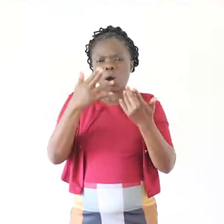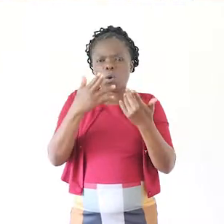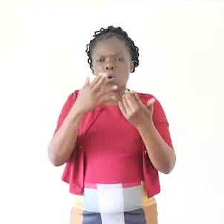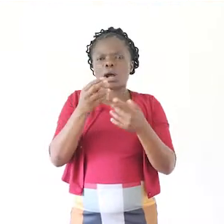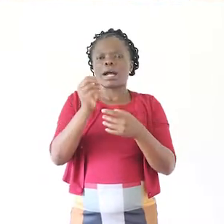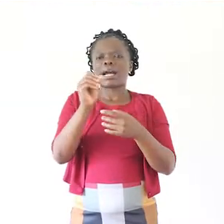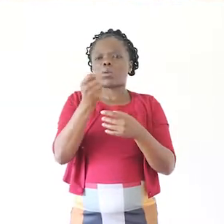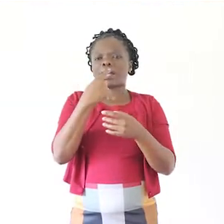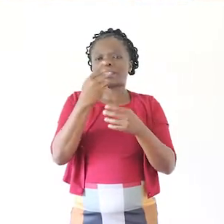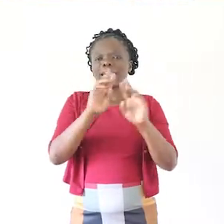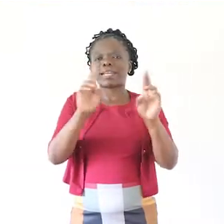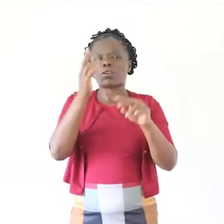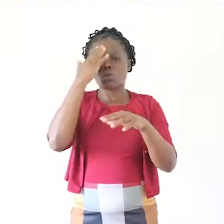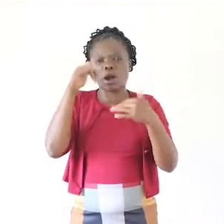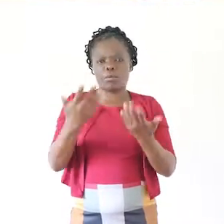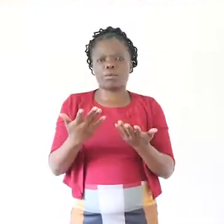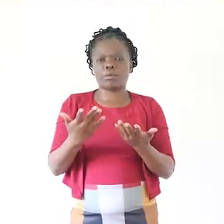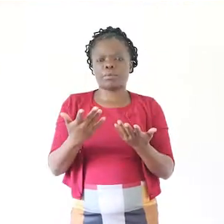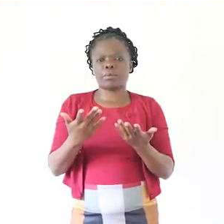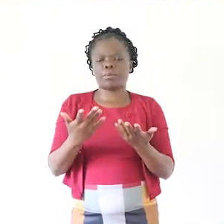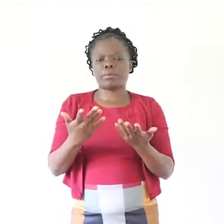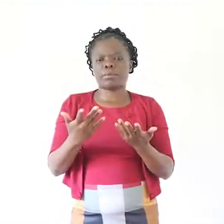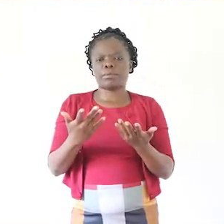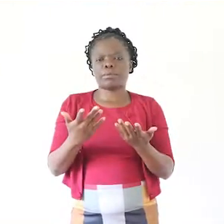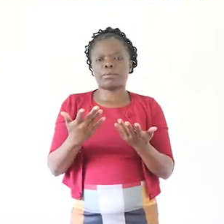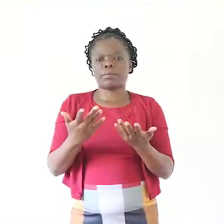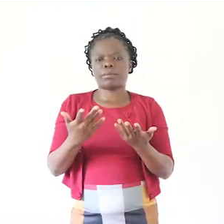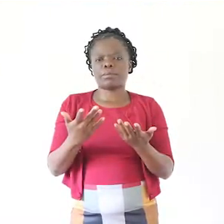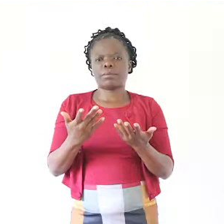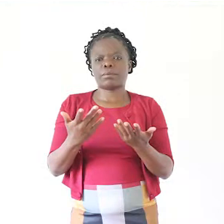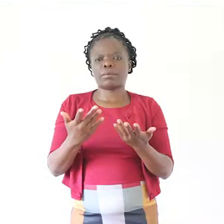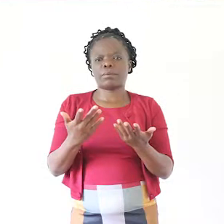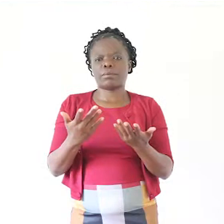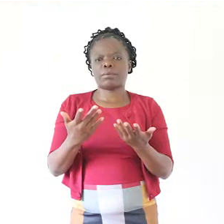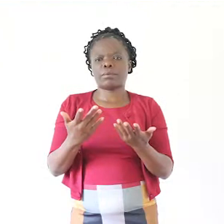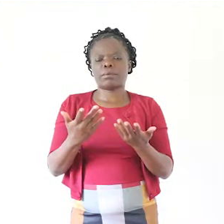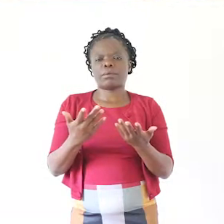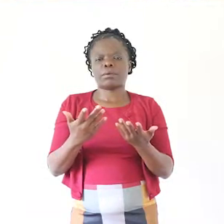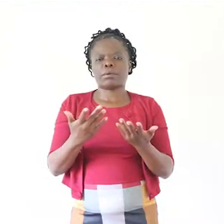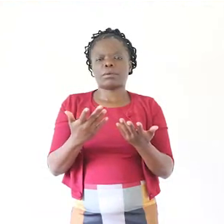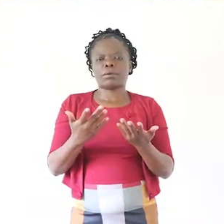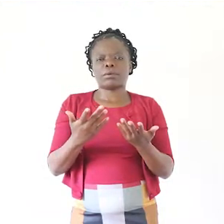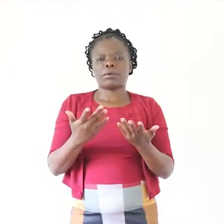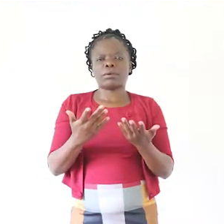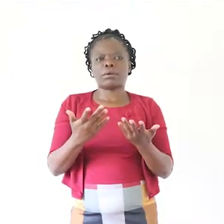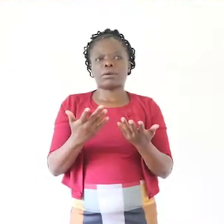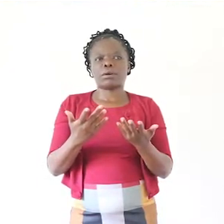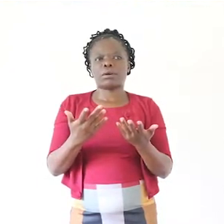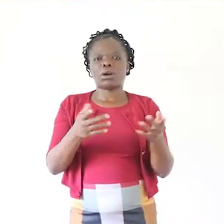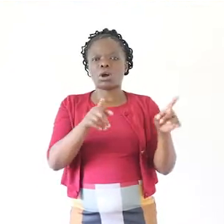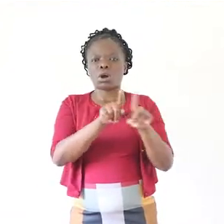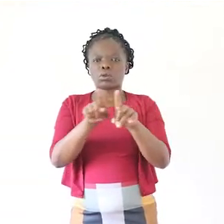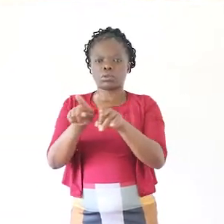your groundnuts are ready? Through tasting. Yes, and also you'll start.